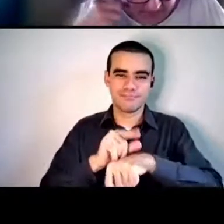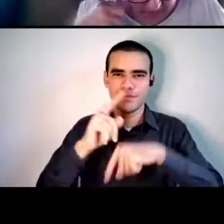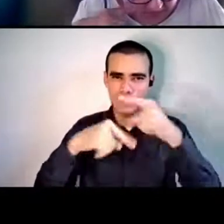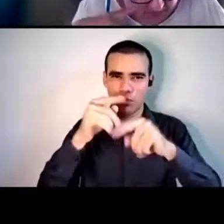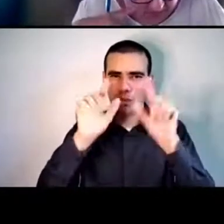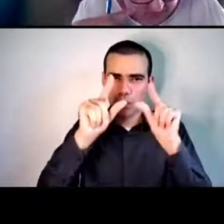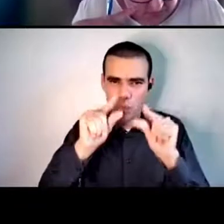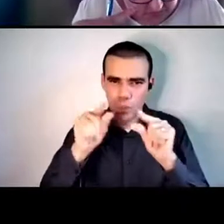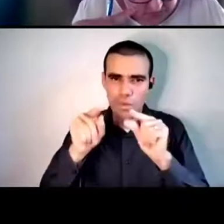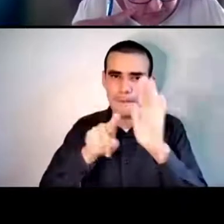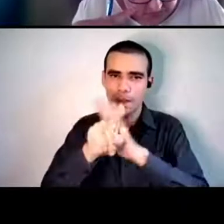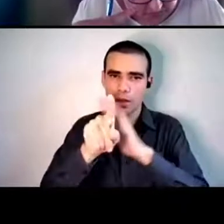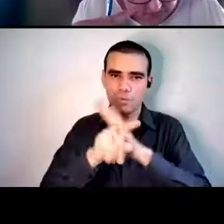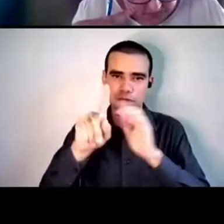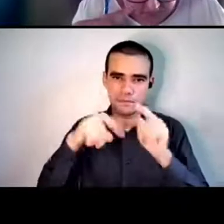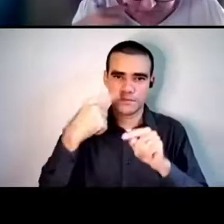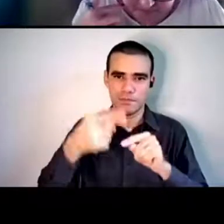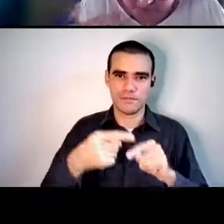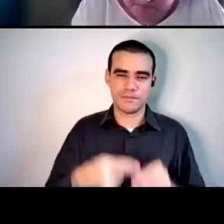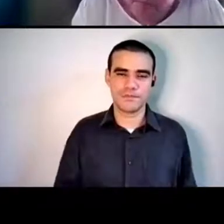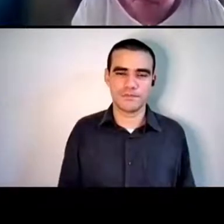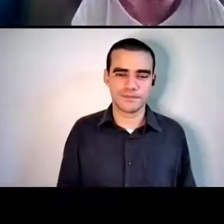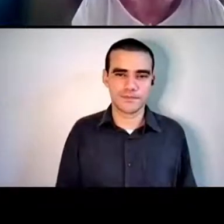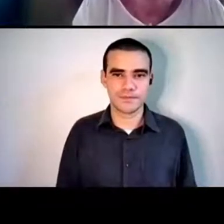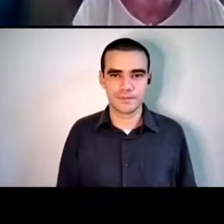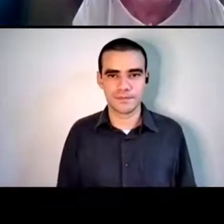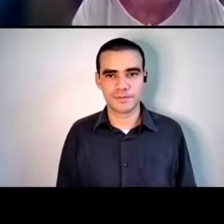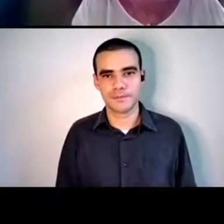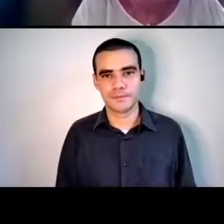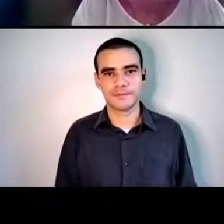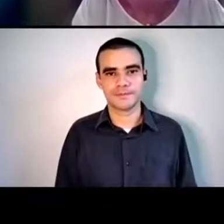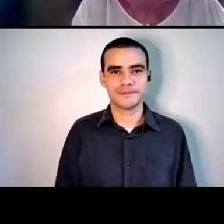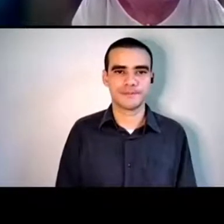to be interesting to be discussed.